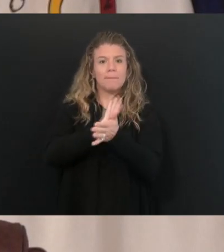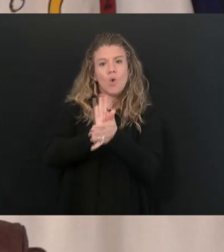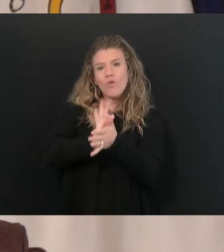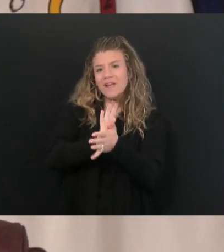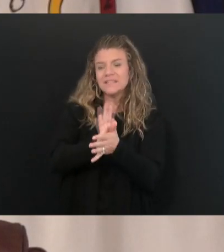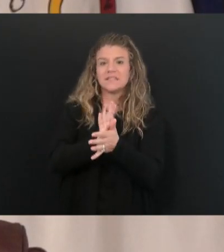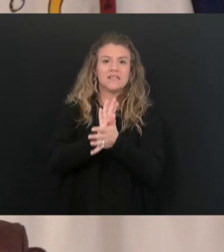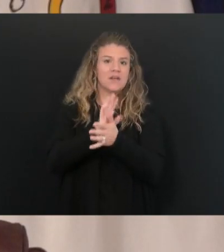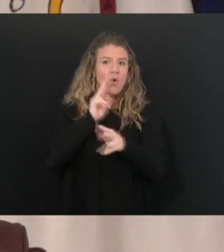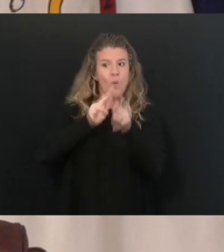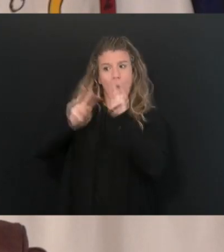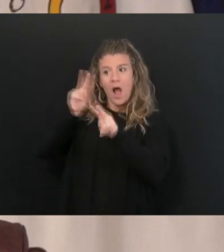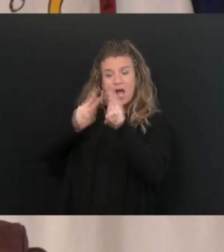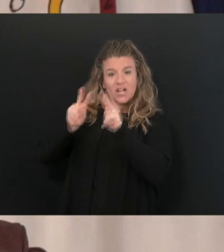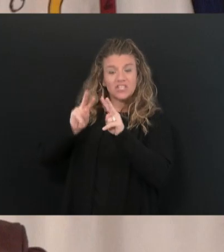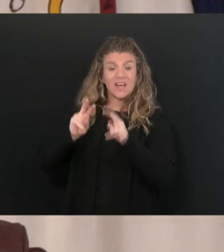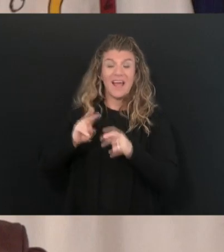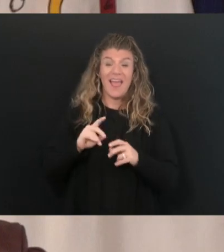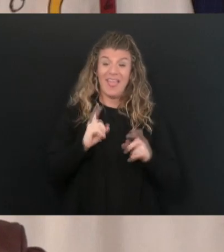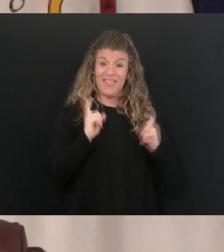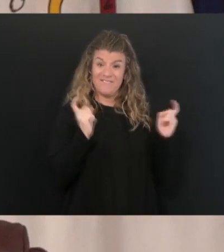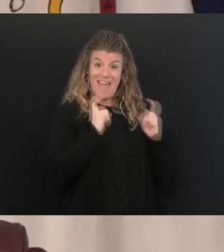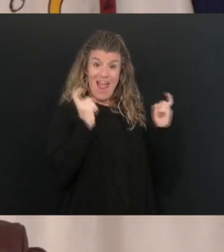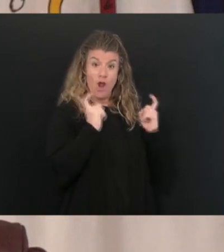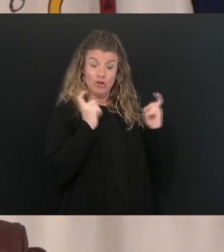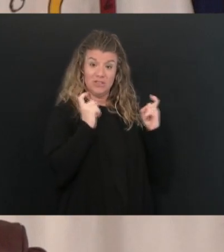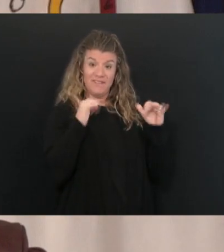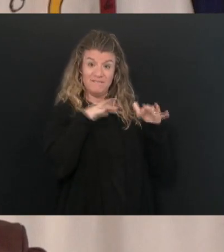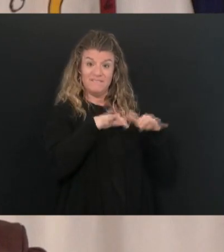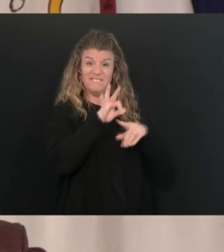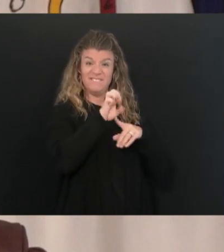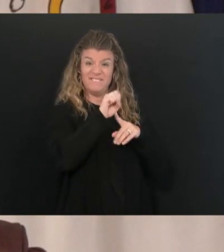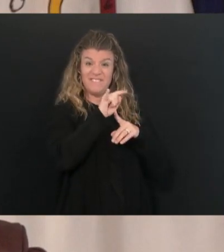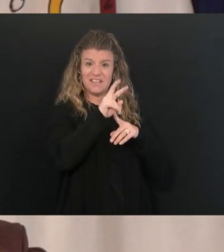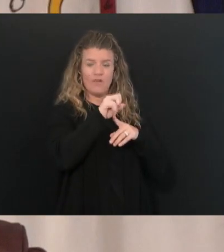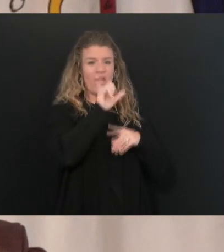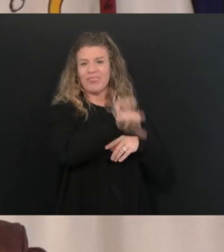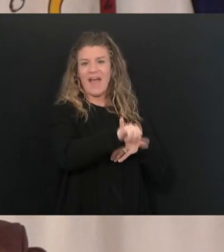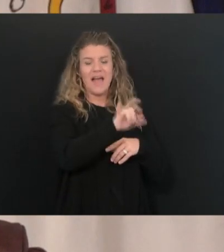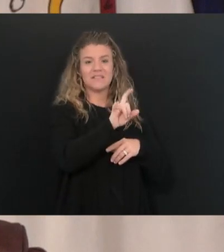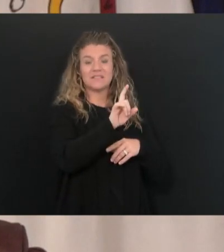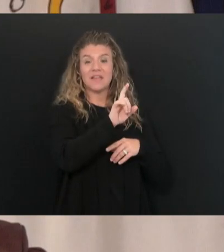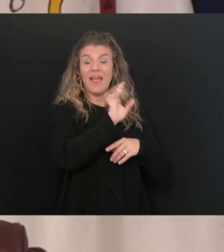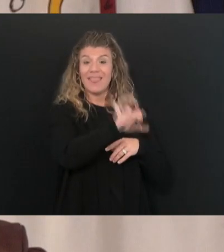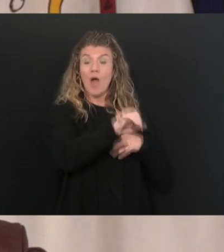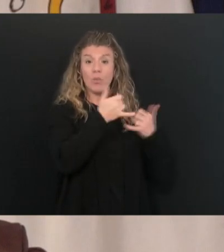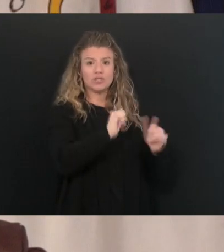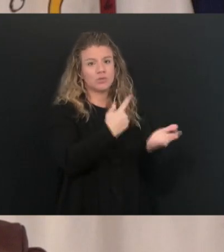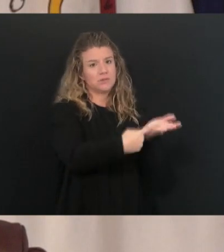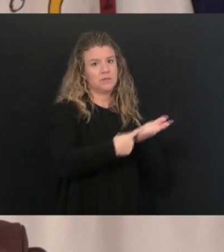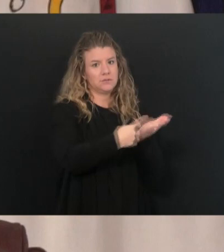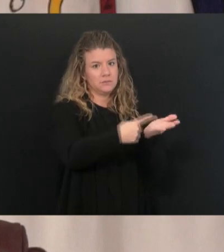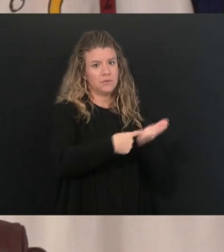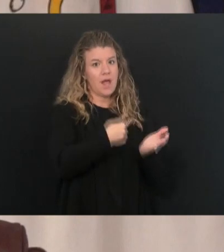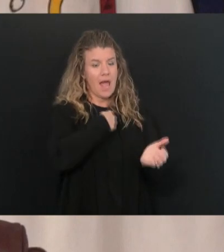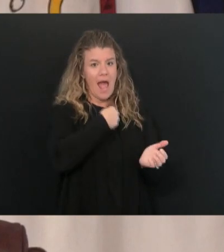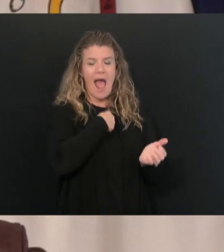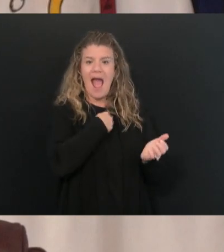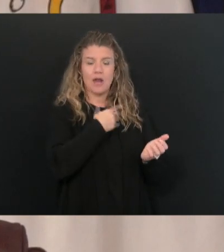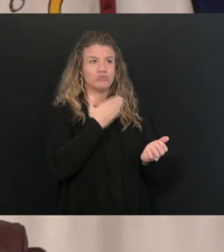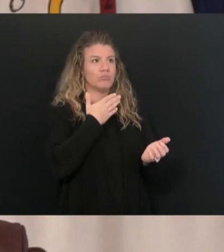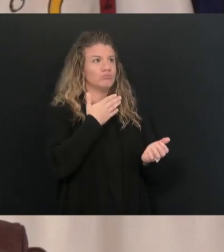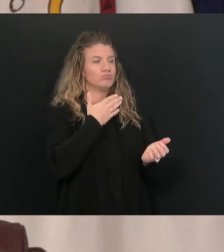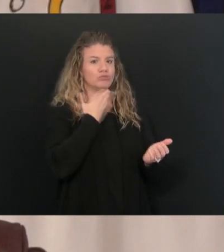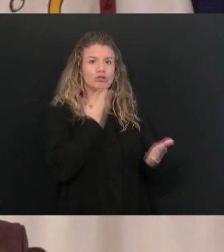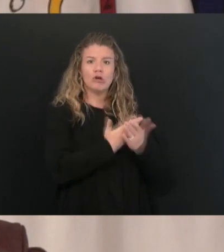and the fairs and festivals are still, something. I had a great conversation with a beautiful